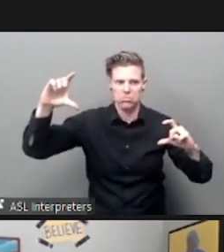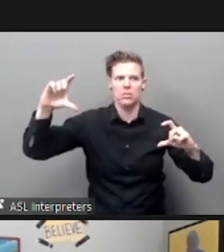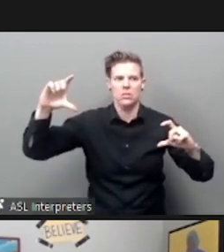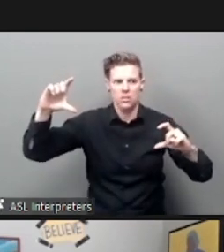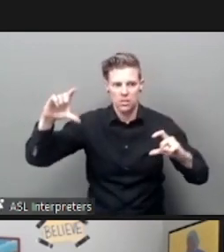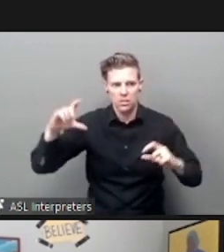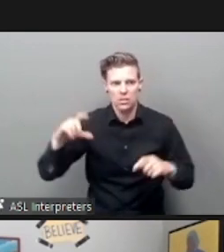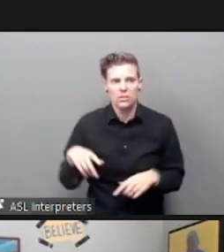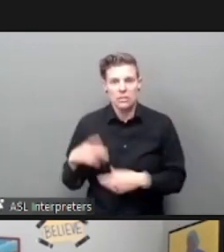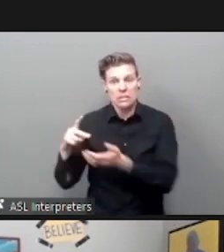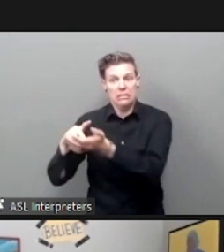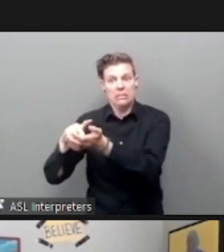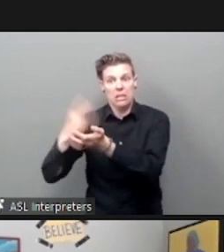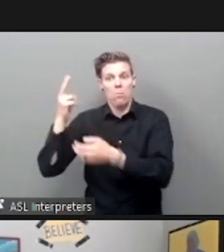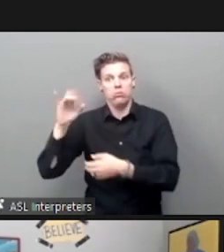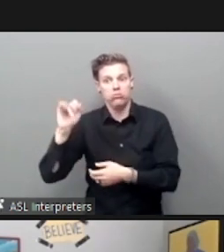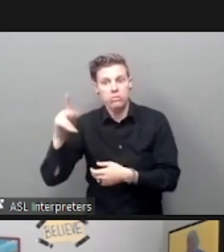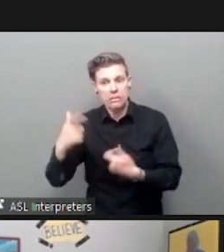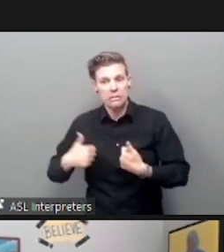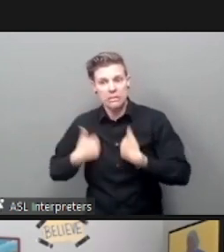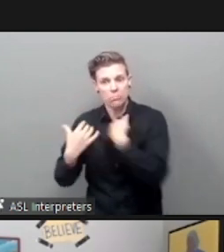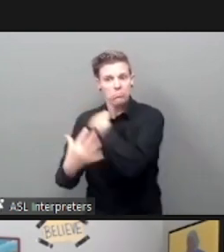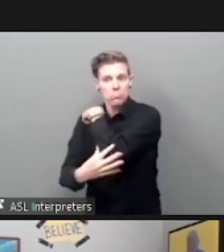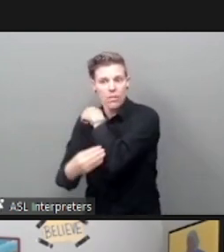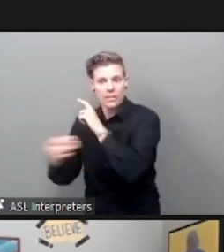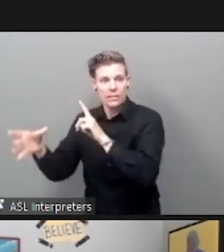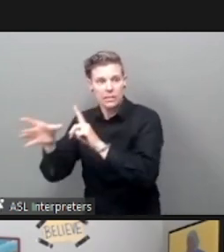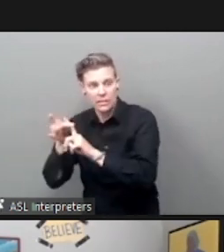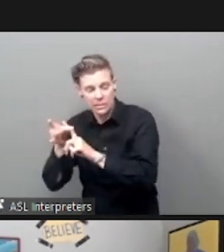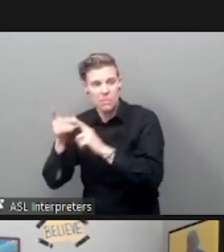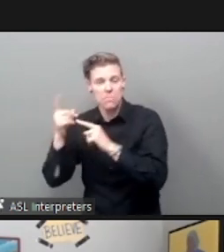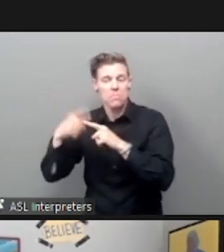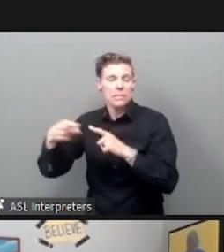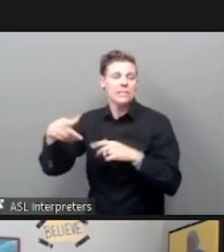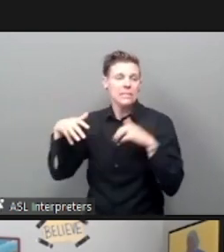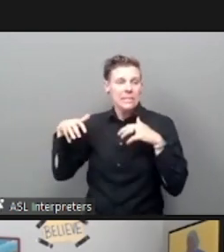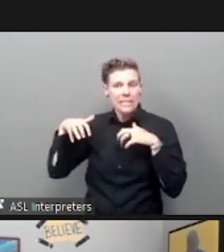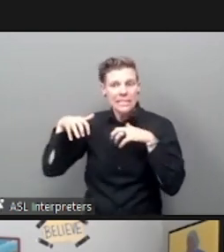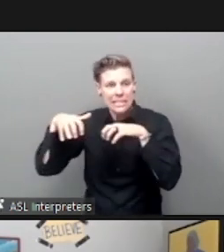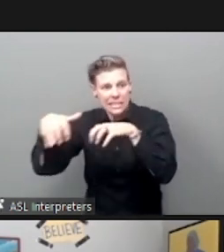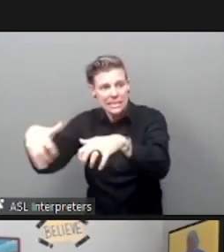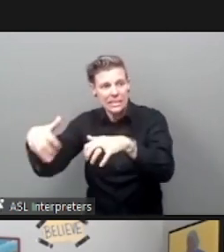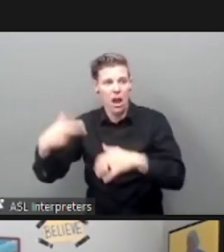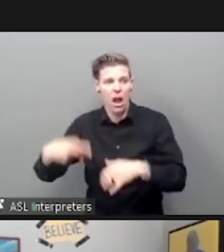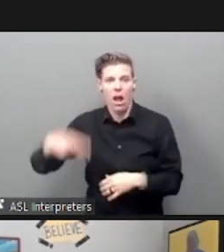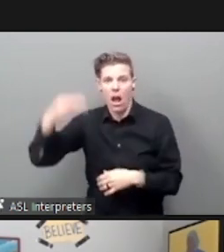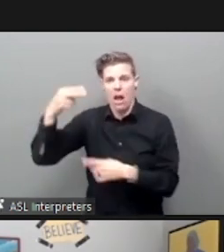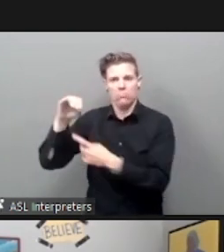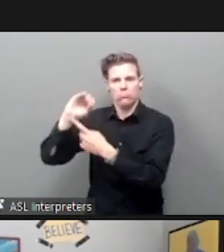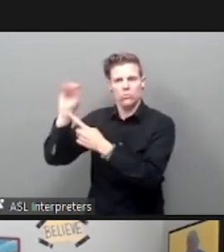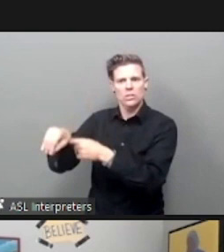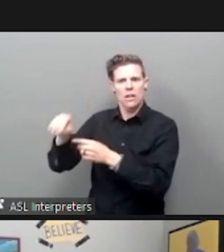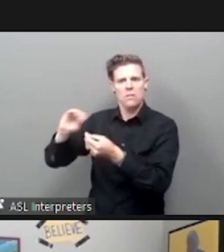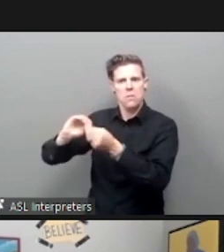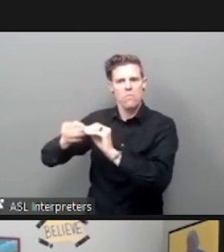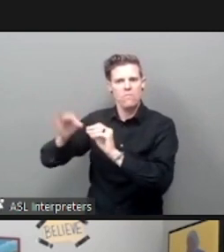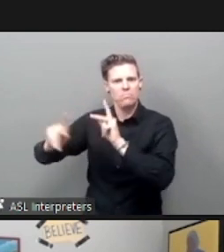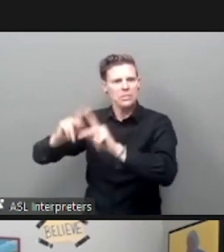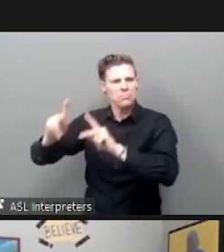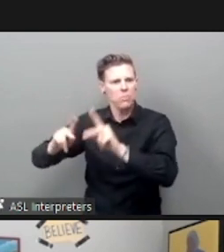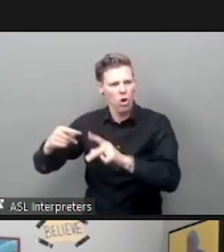for some people in New Mexico who live in poverty, which is the highest in the nation for people over